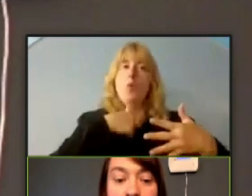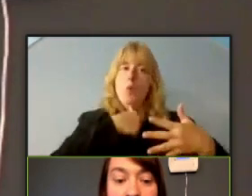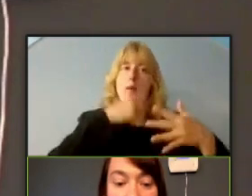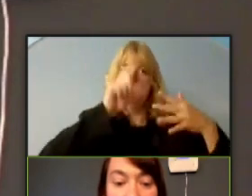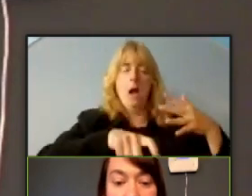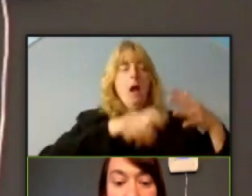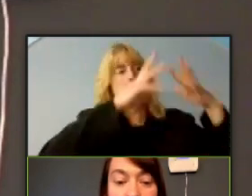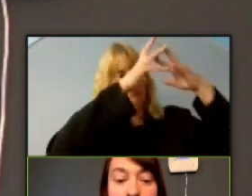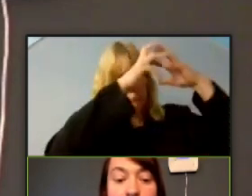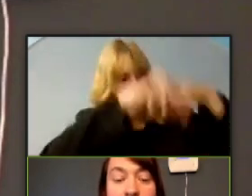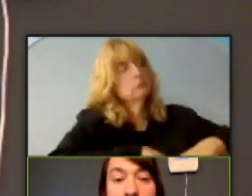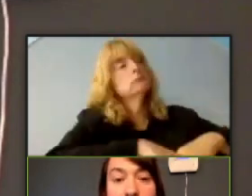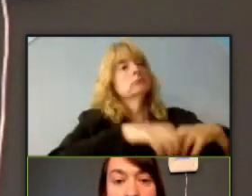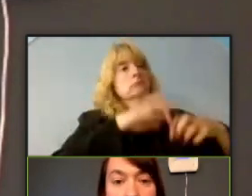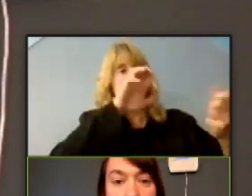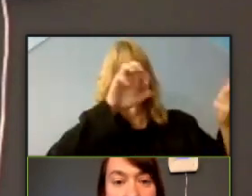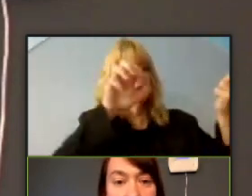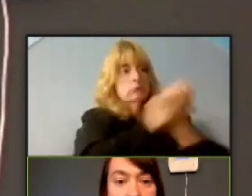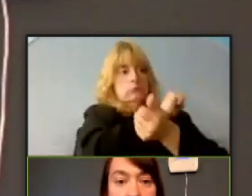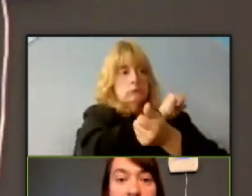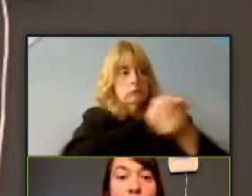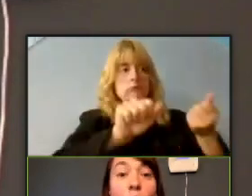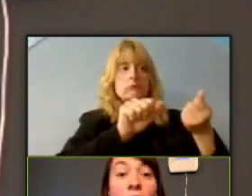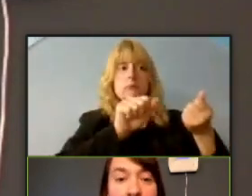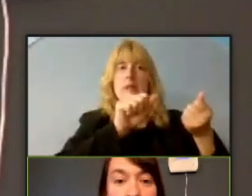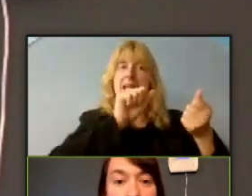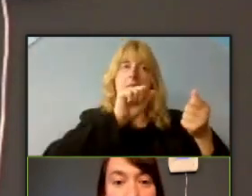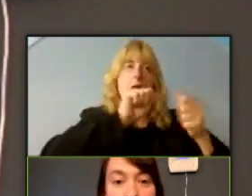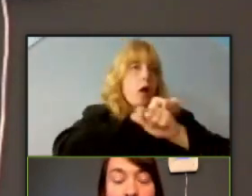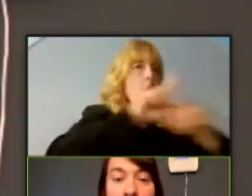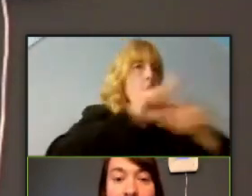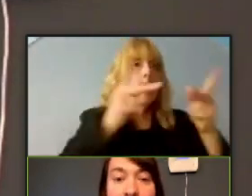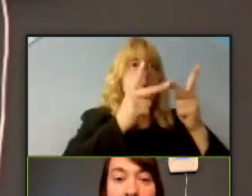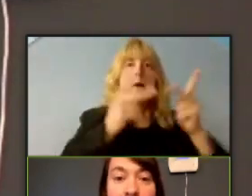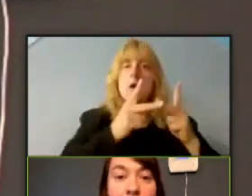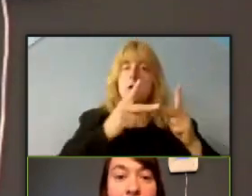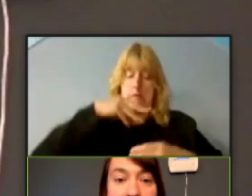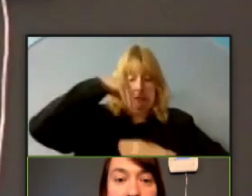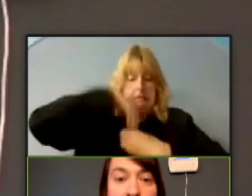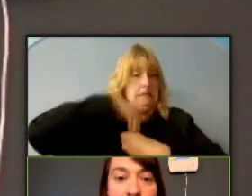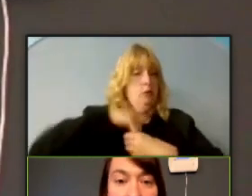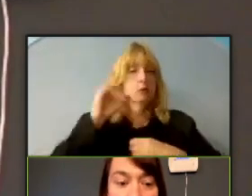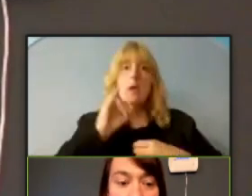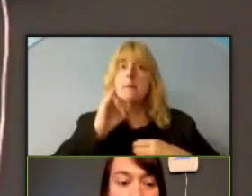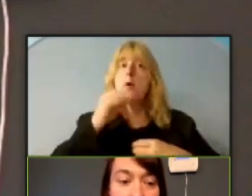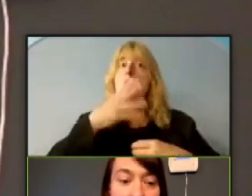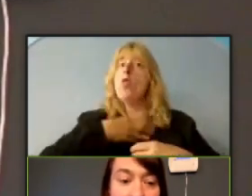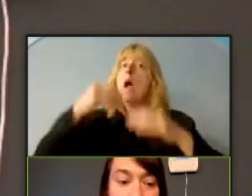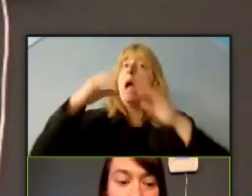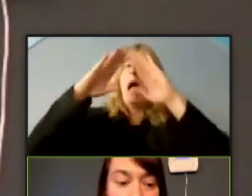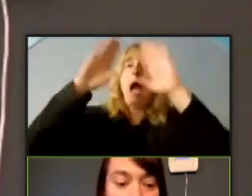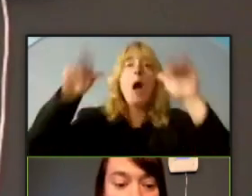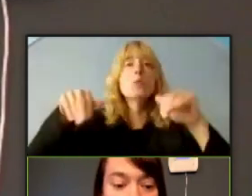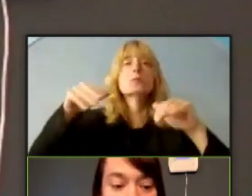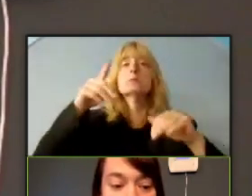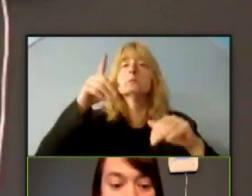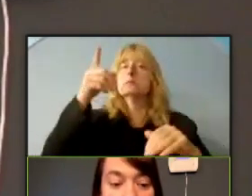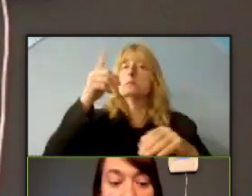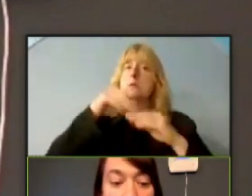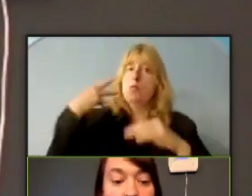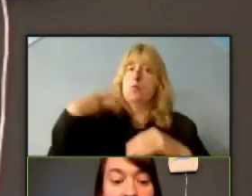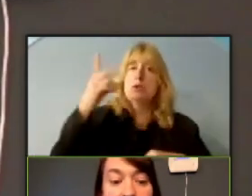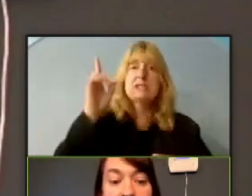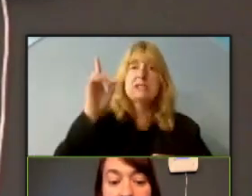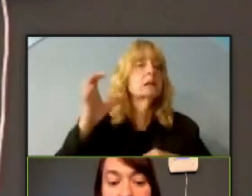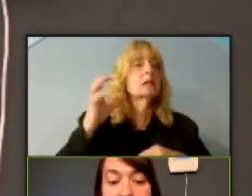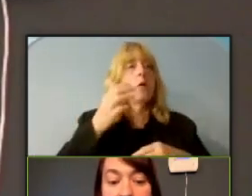Everywhere we see it, including in ourselves, from the White House to inside our individual bodies. If